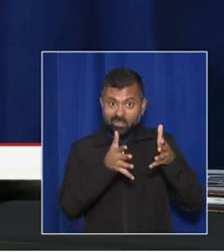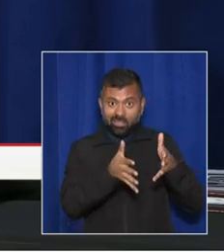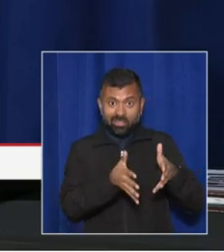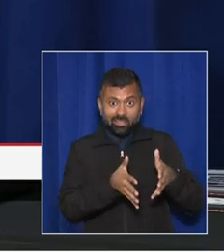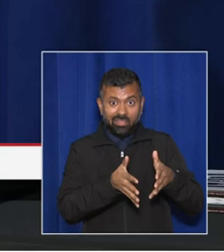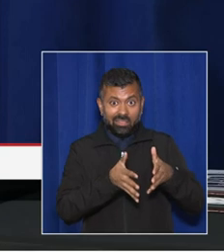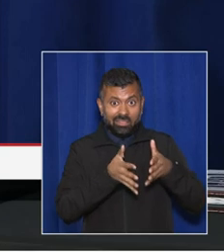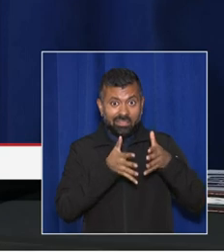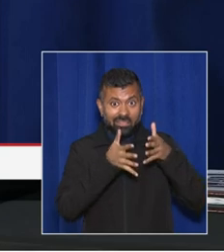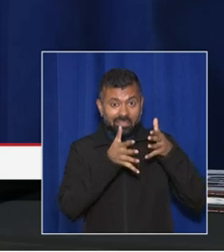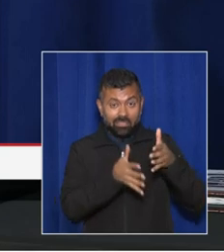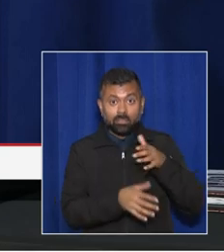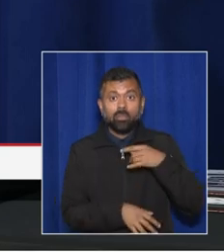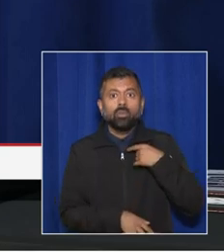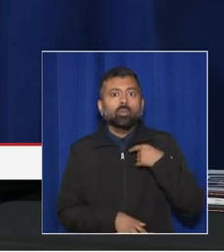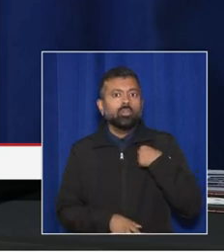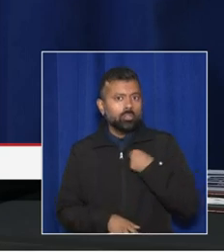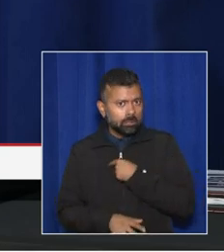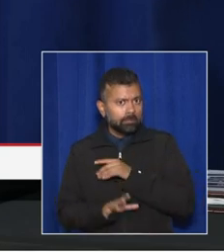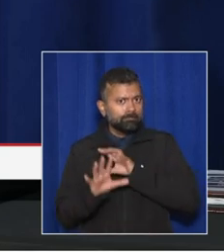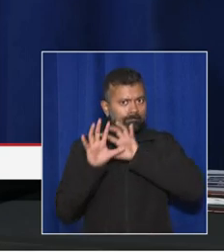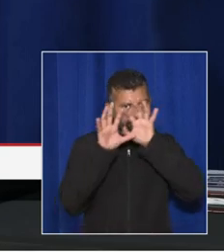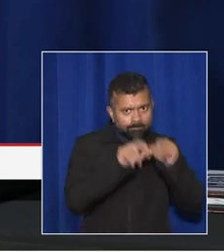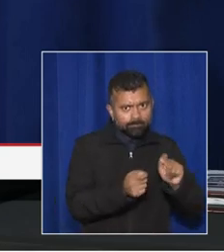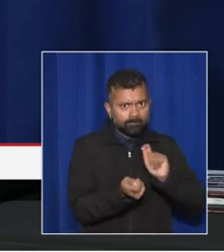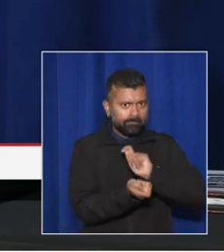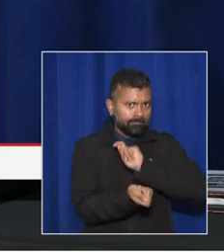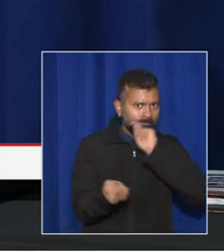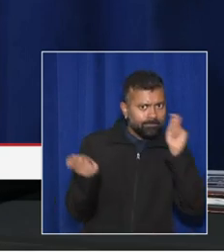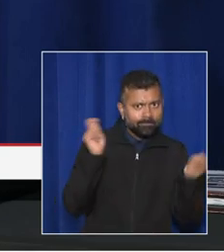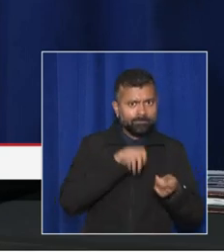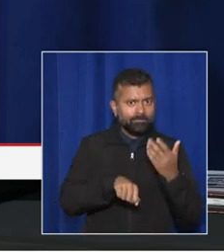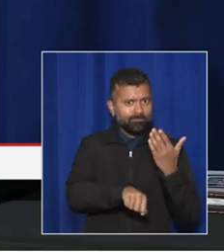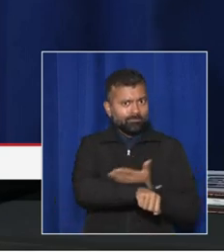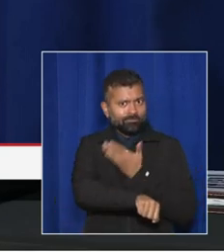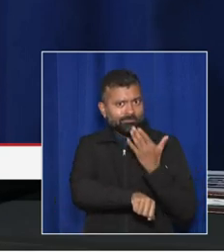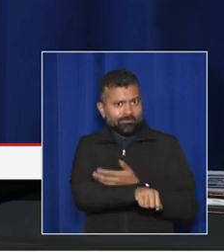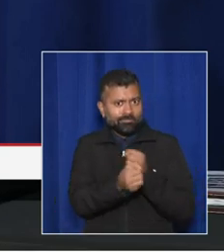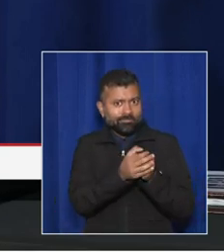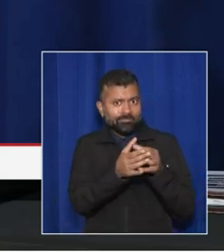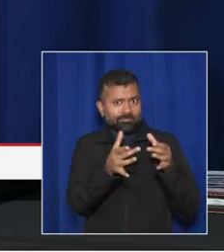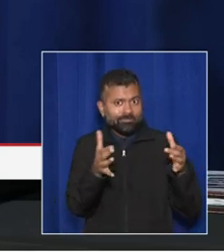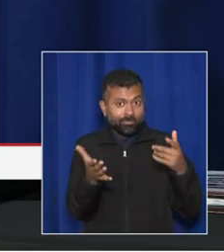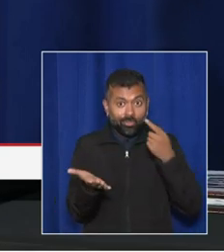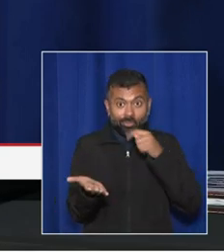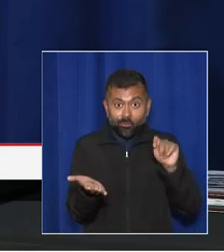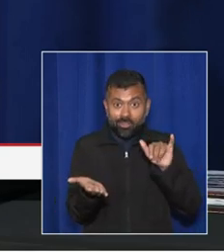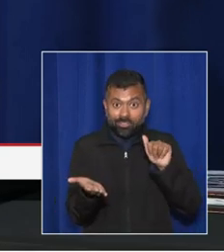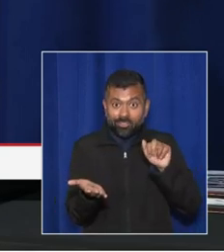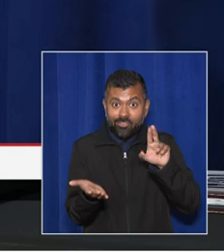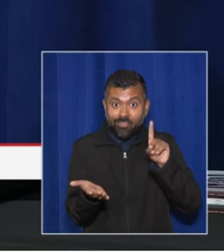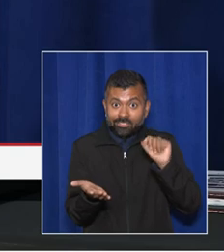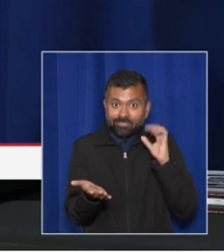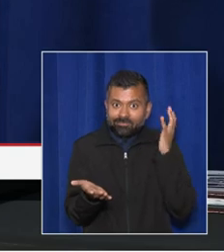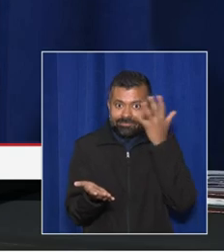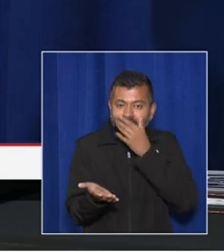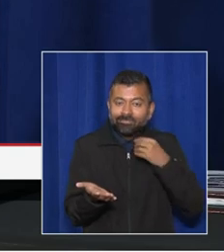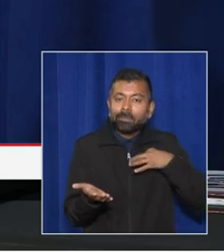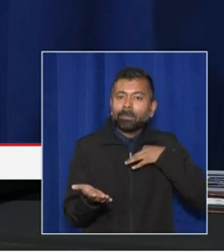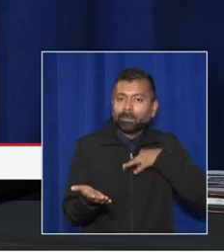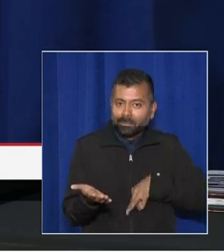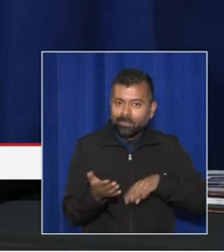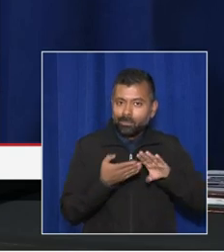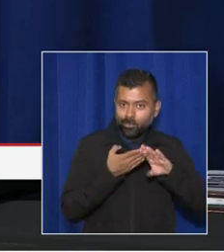So that kind of partnership, very important, and renders great benefits to the city and to the federal government. But as the